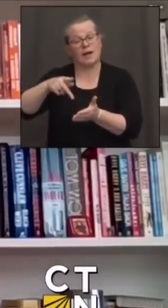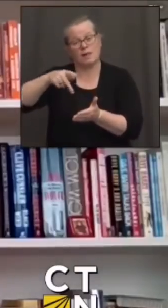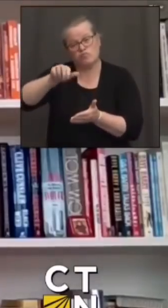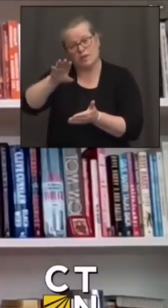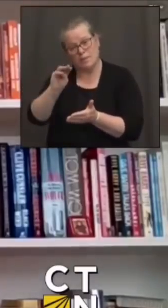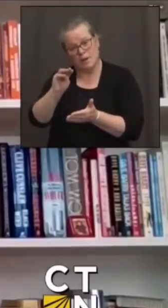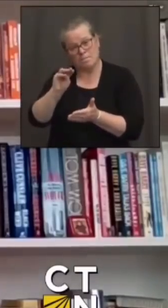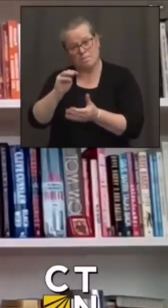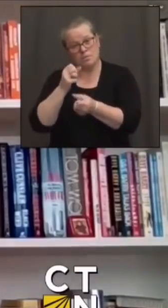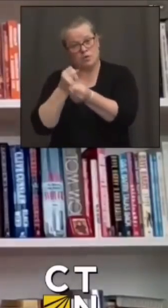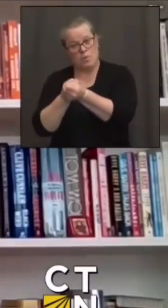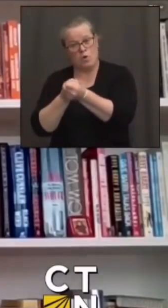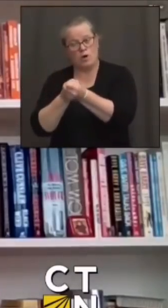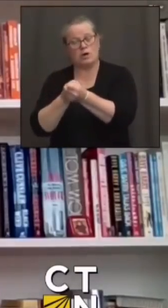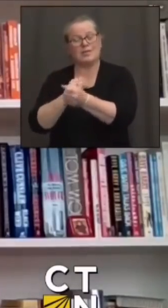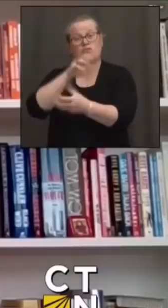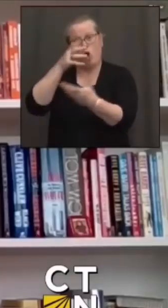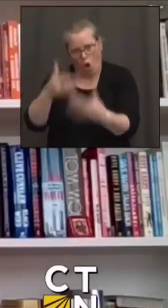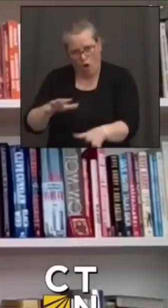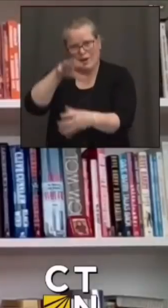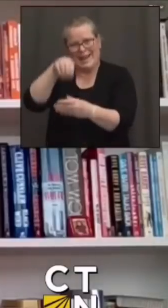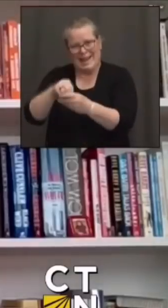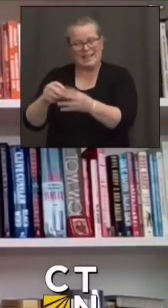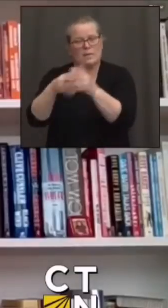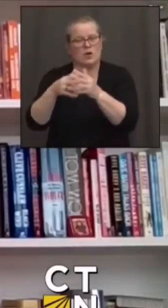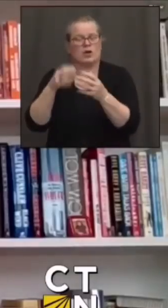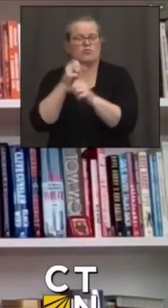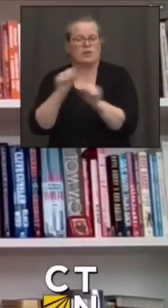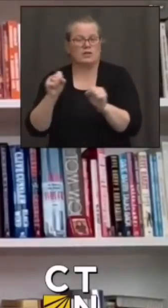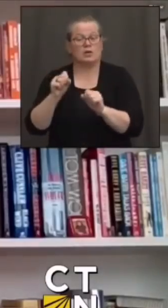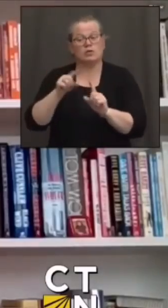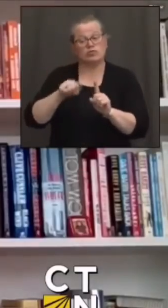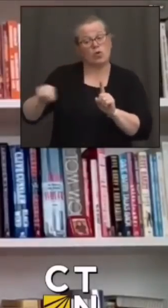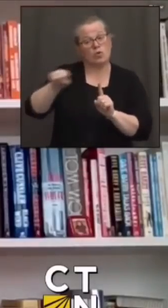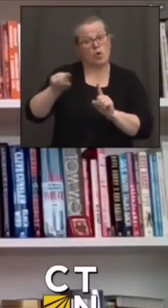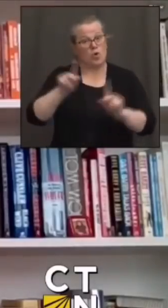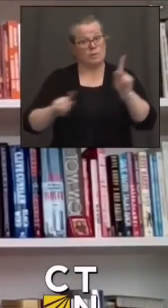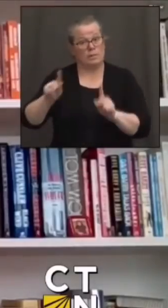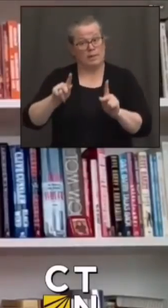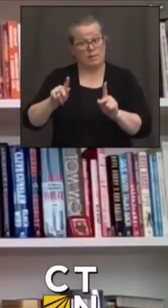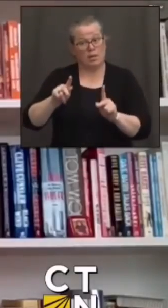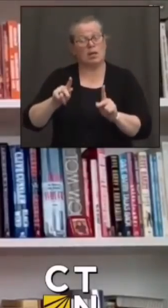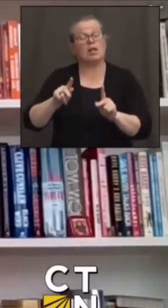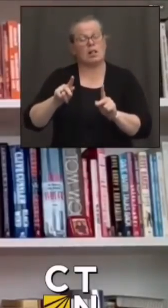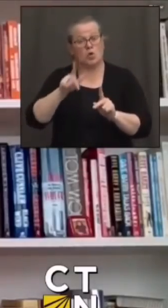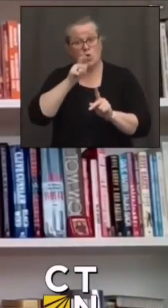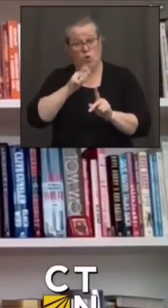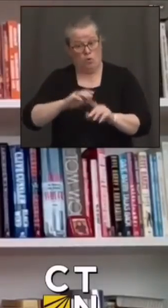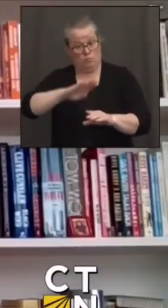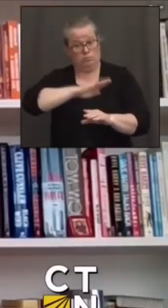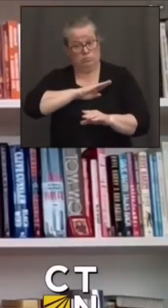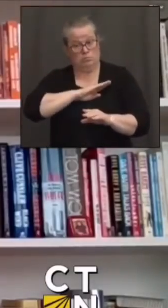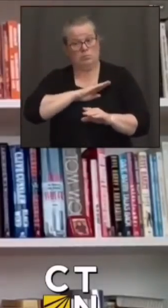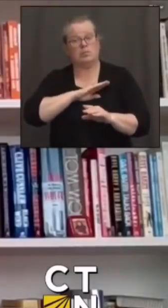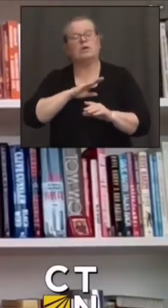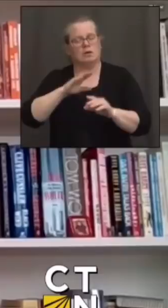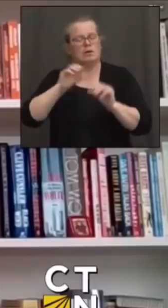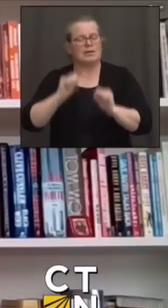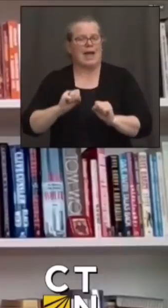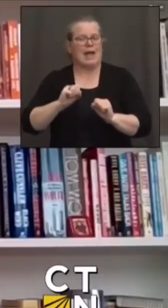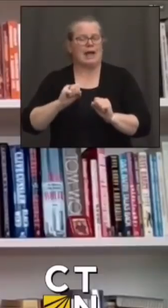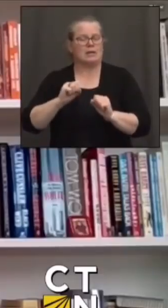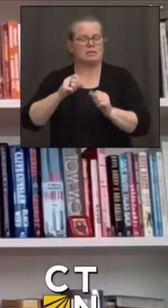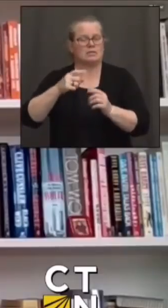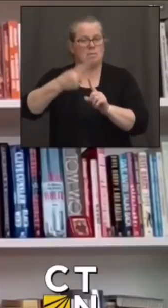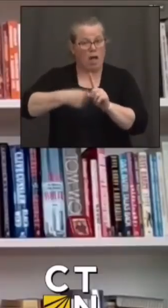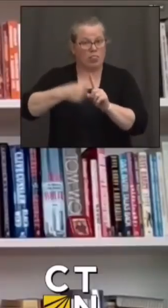Act. So 0 premiums for those individuals, plus an additional support out